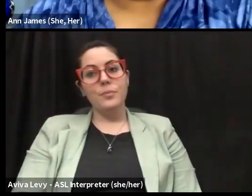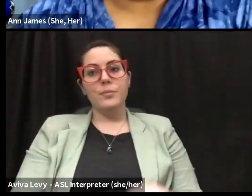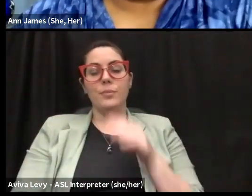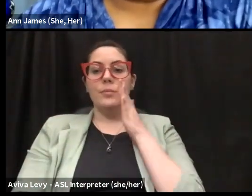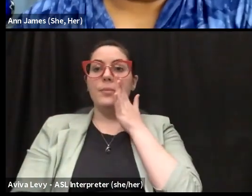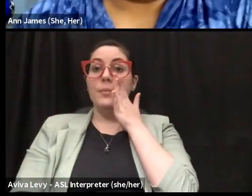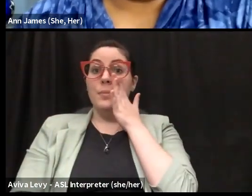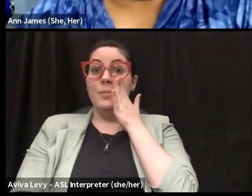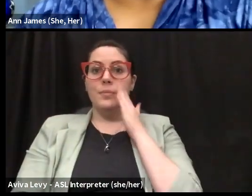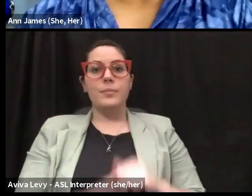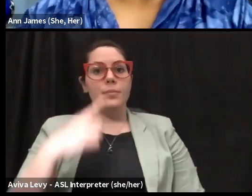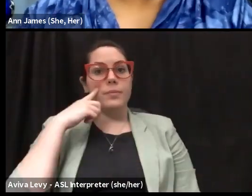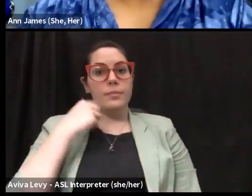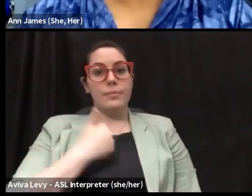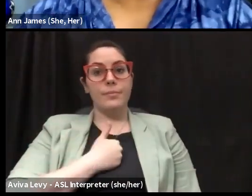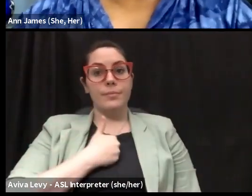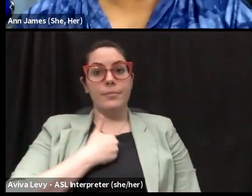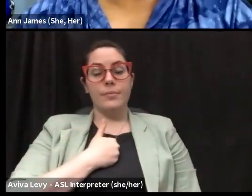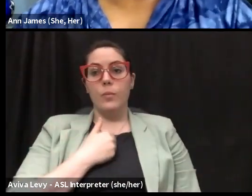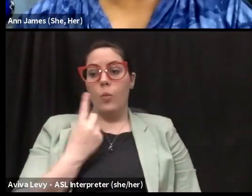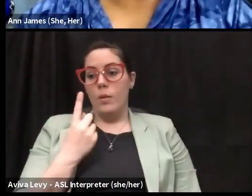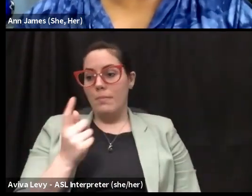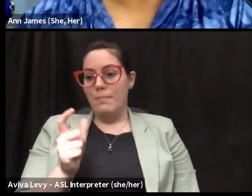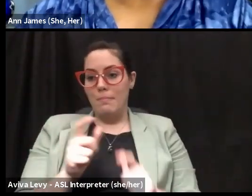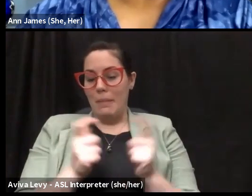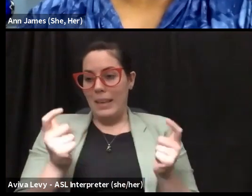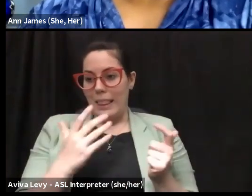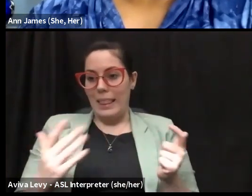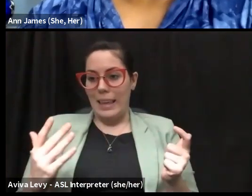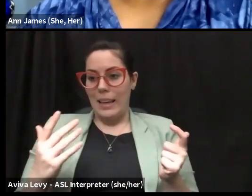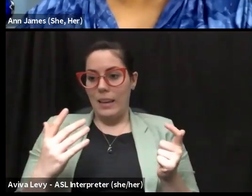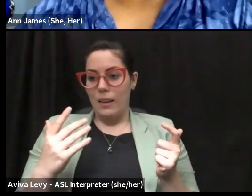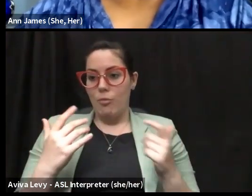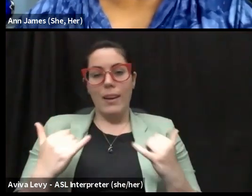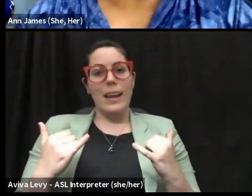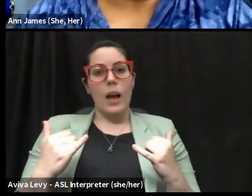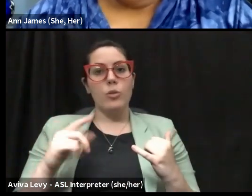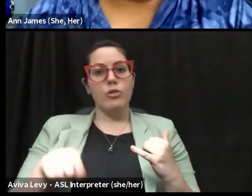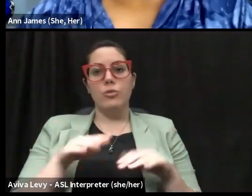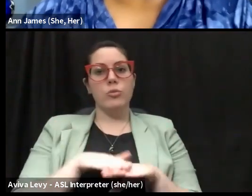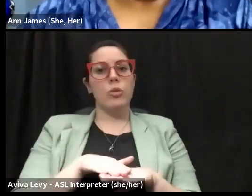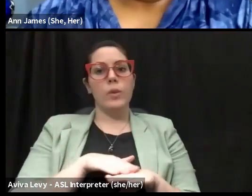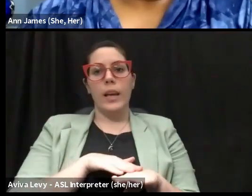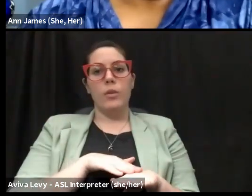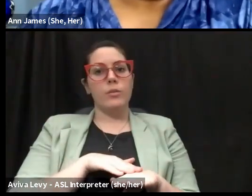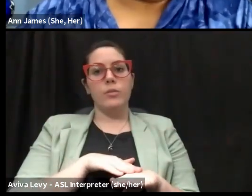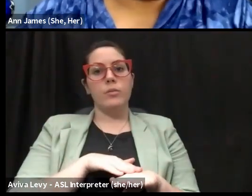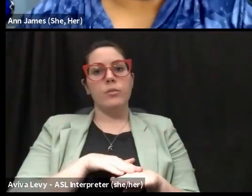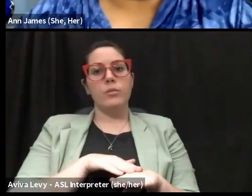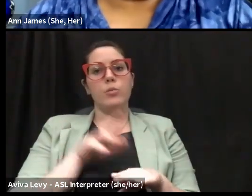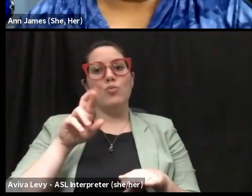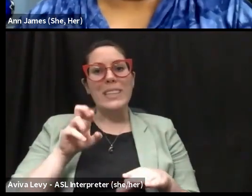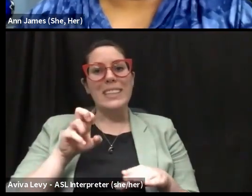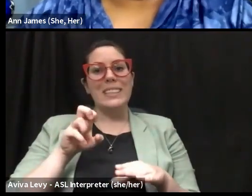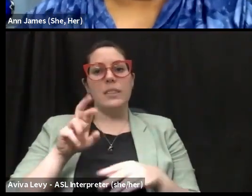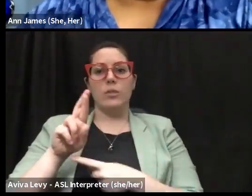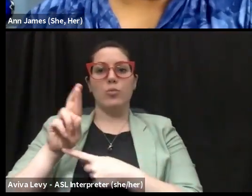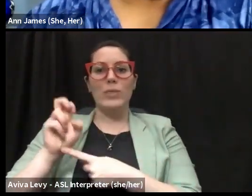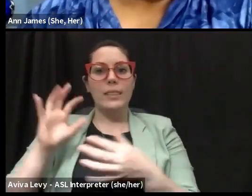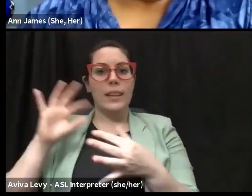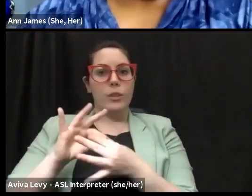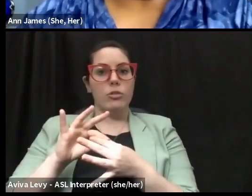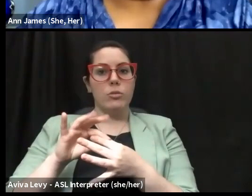I think for me, one of the biggest things is in this pause, just slowing down and just this reconnection with life is